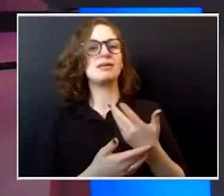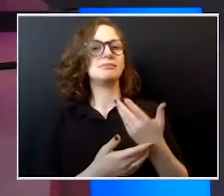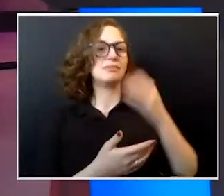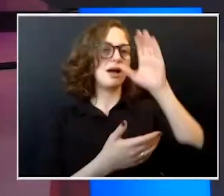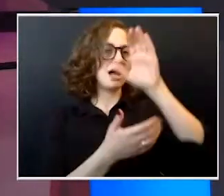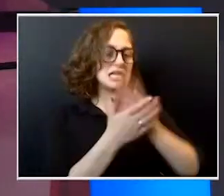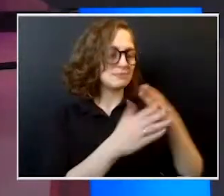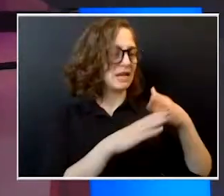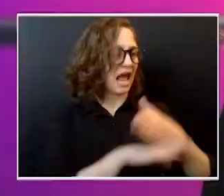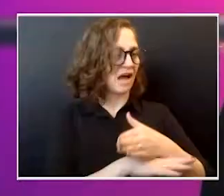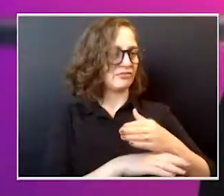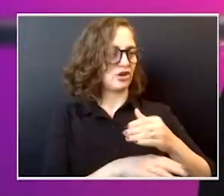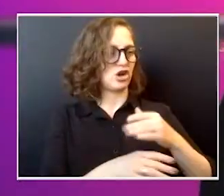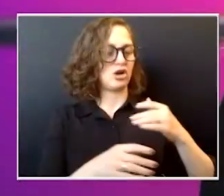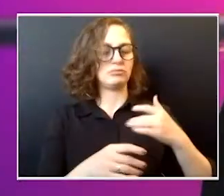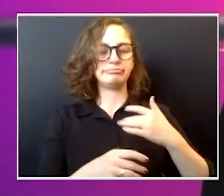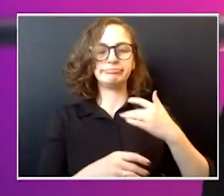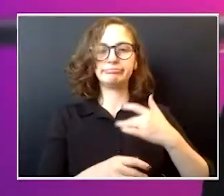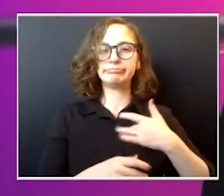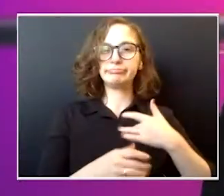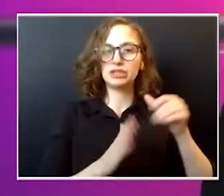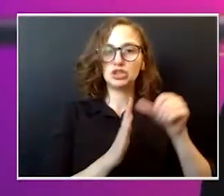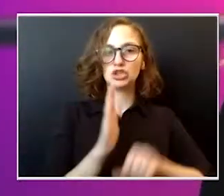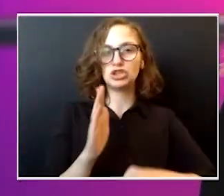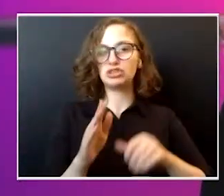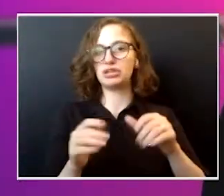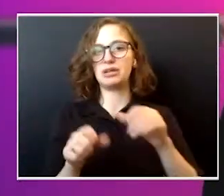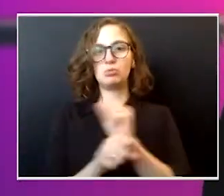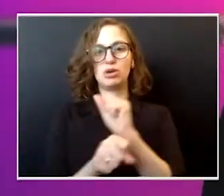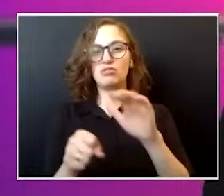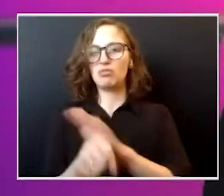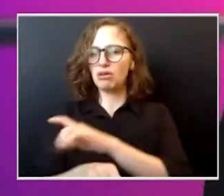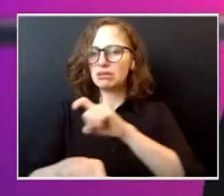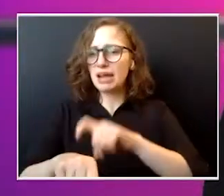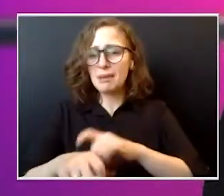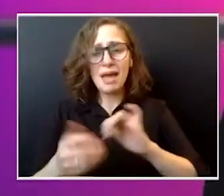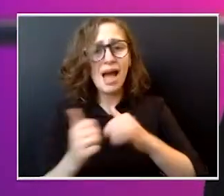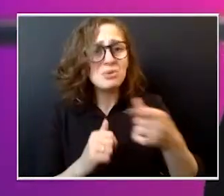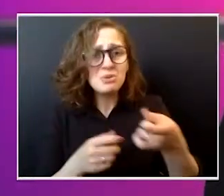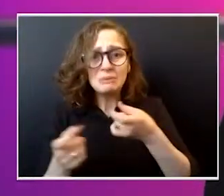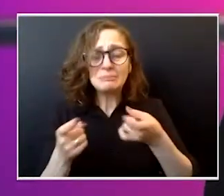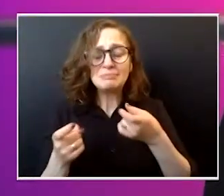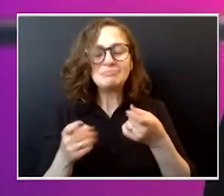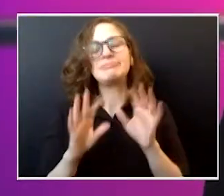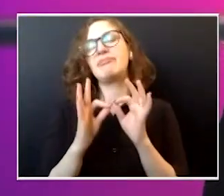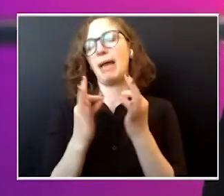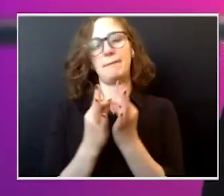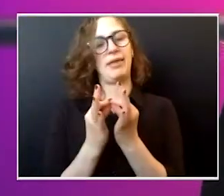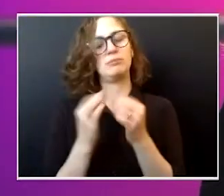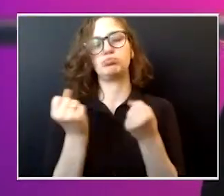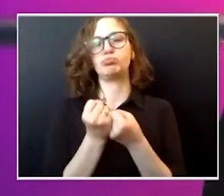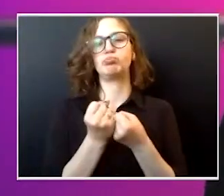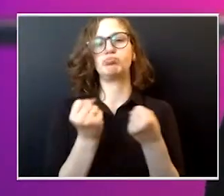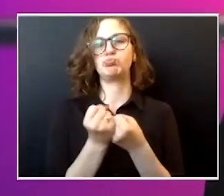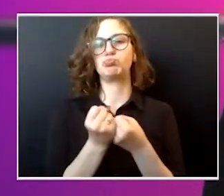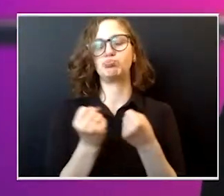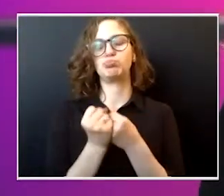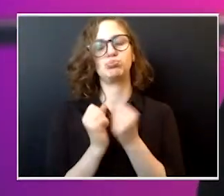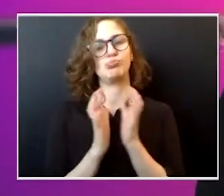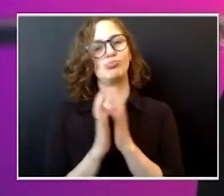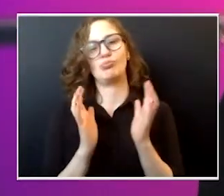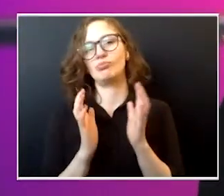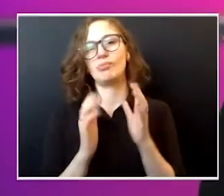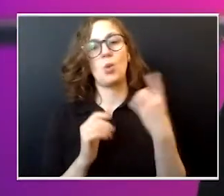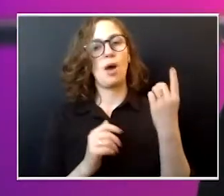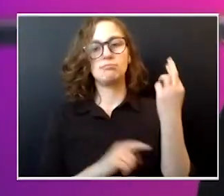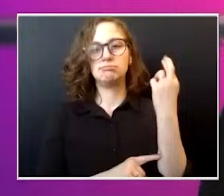did you manage? Family. We had lots of support from both of our families, and we had really good friends. You know, one of our best friends is